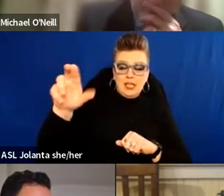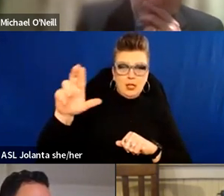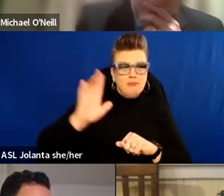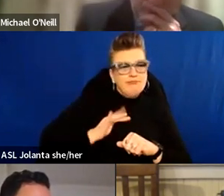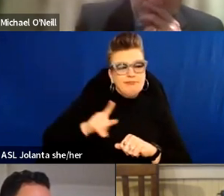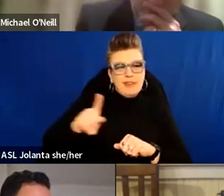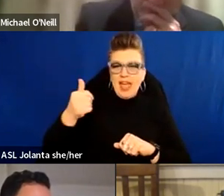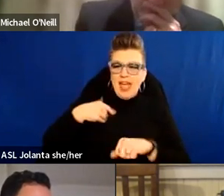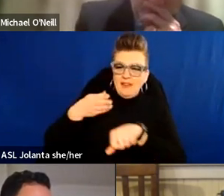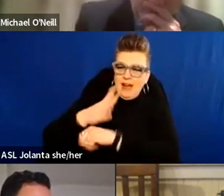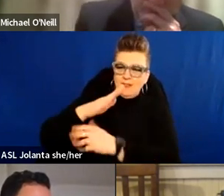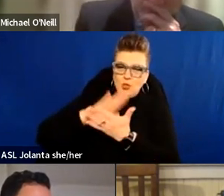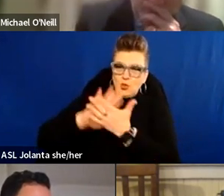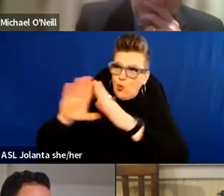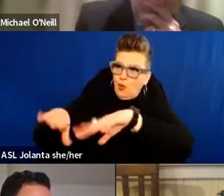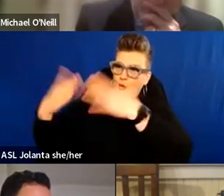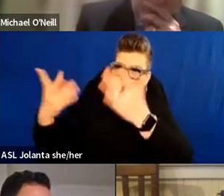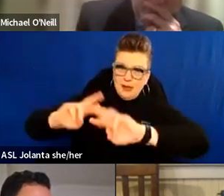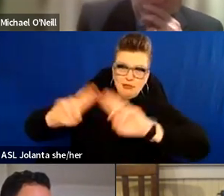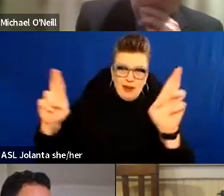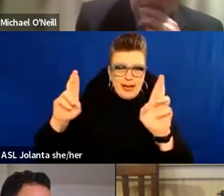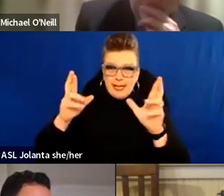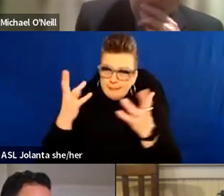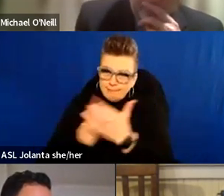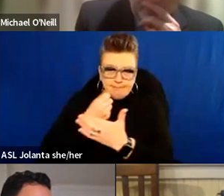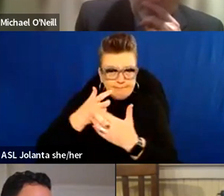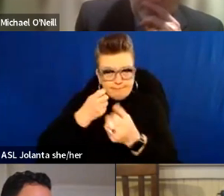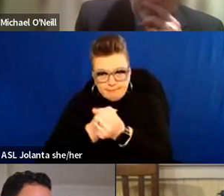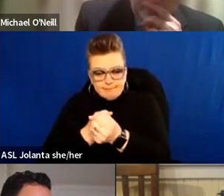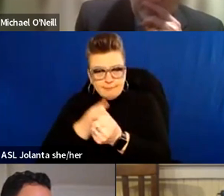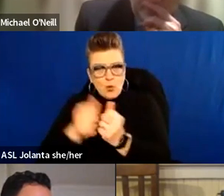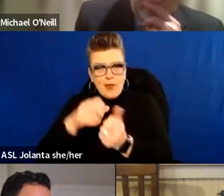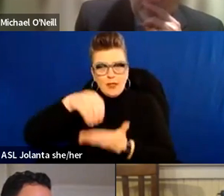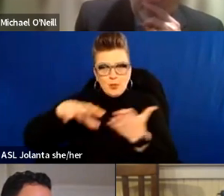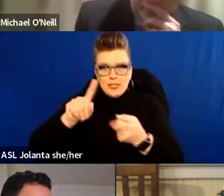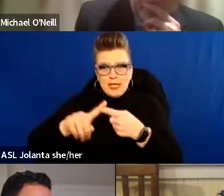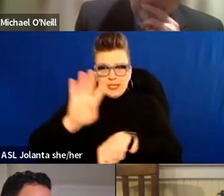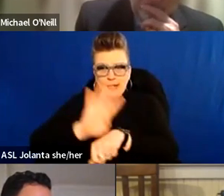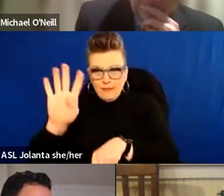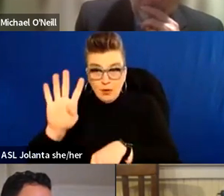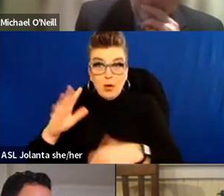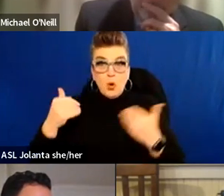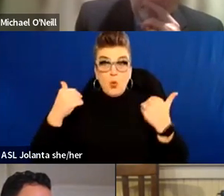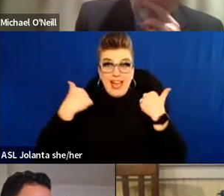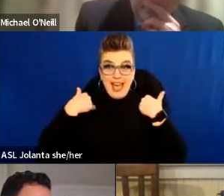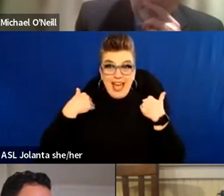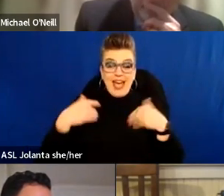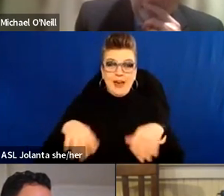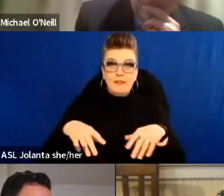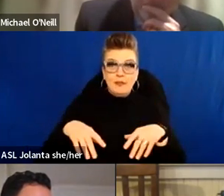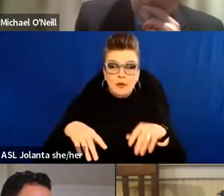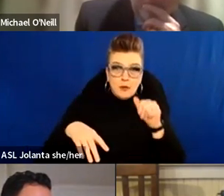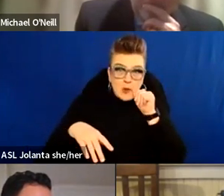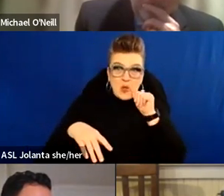school they're open after school and they stay with students you know until four o'clock we have eight to six that that uh helps with the